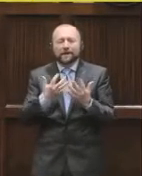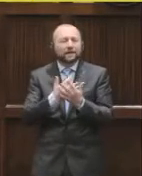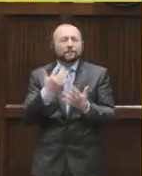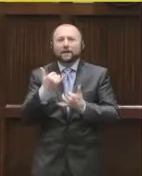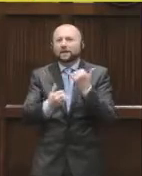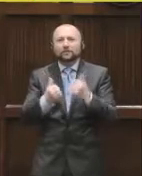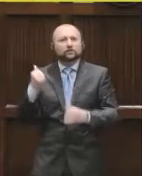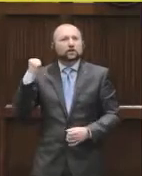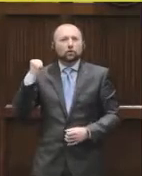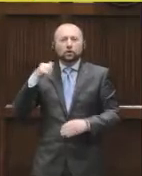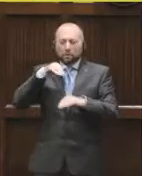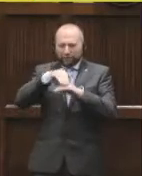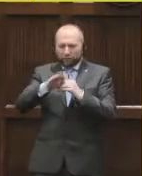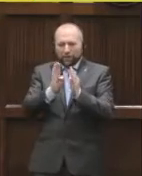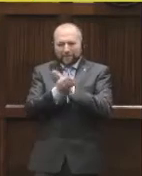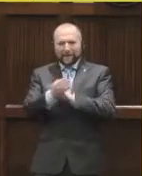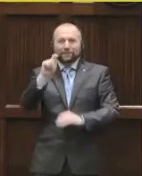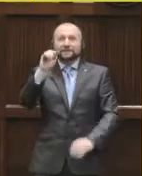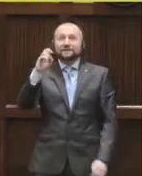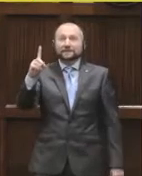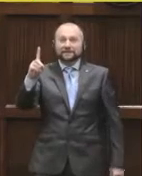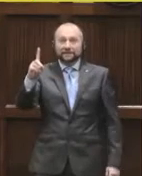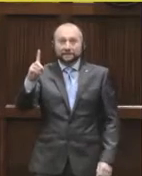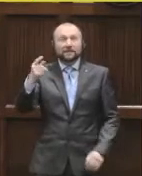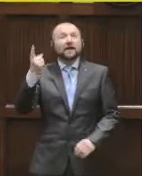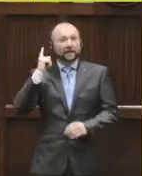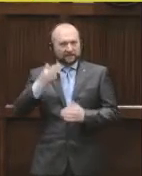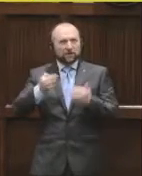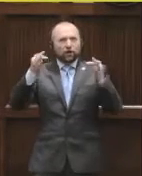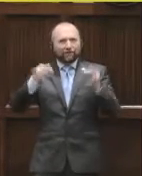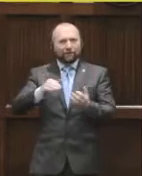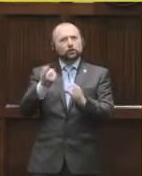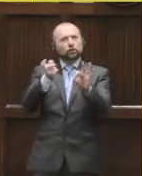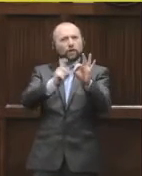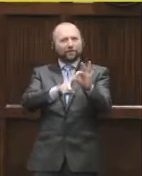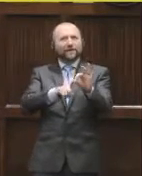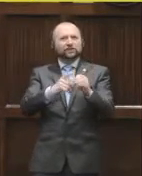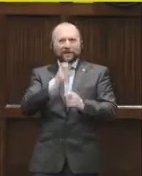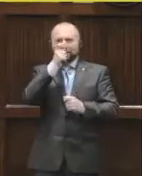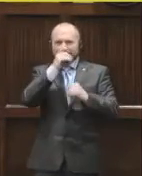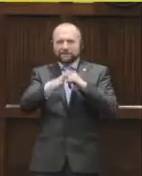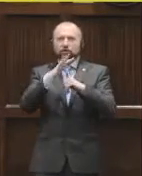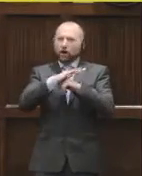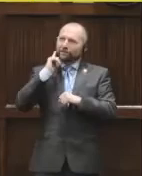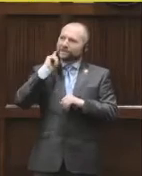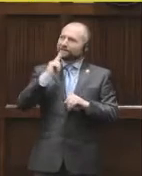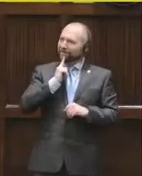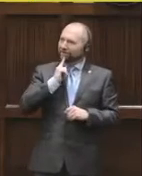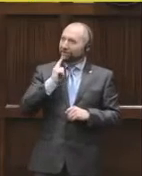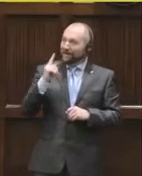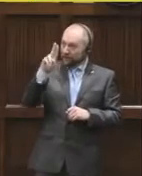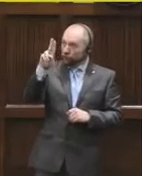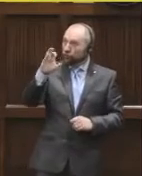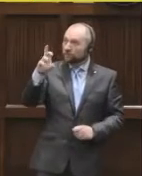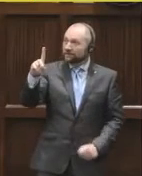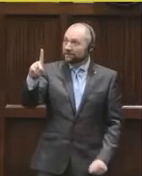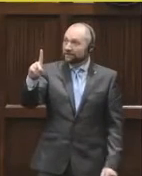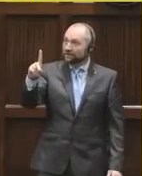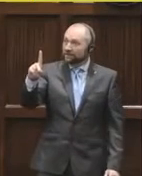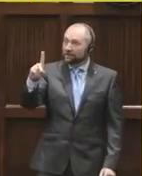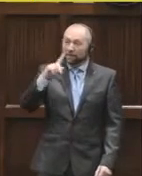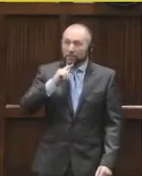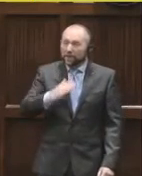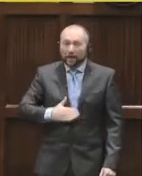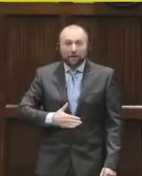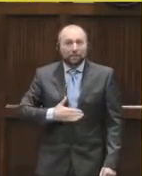came into this House, and I did the official diploma for teachers of the deaf in UCD. And incredibly, there